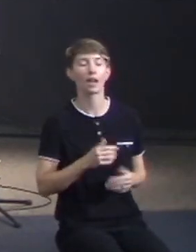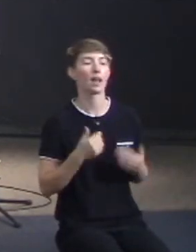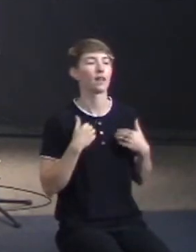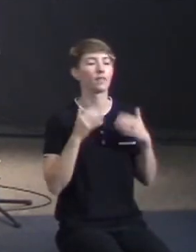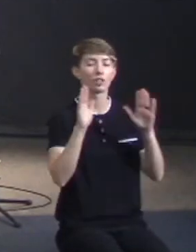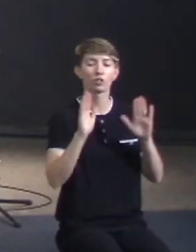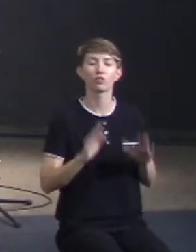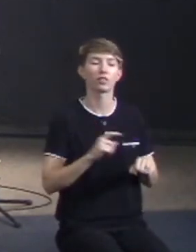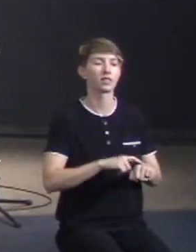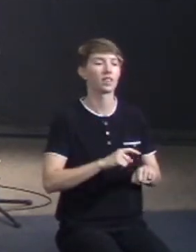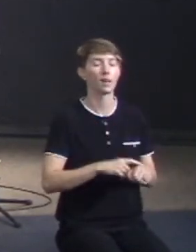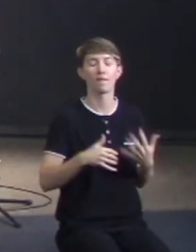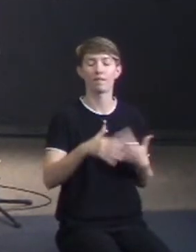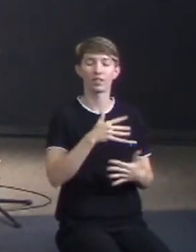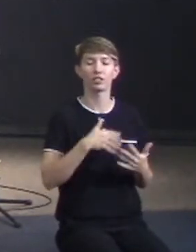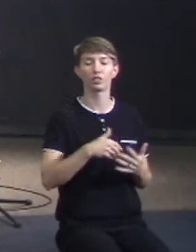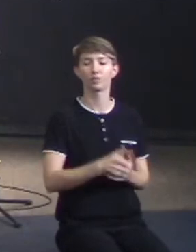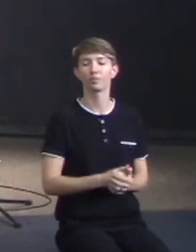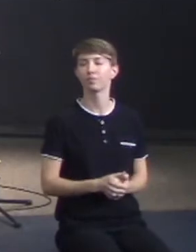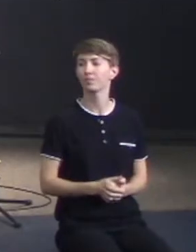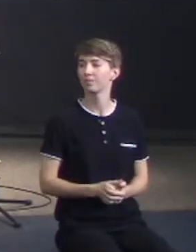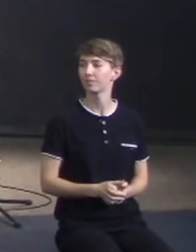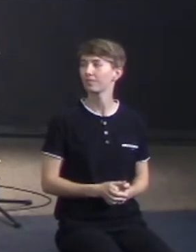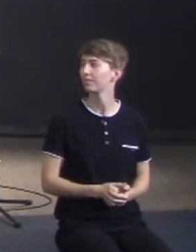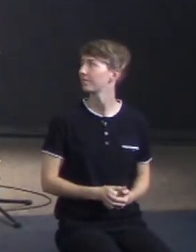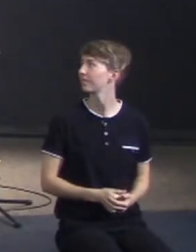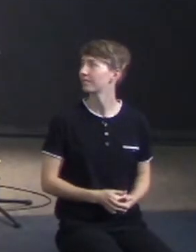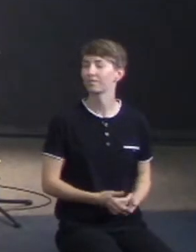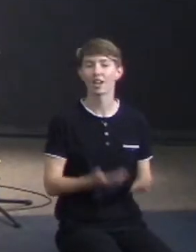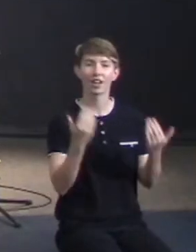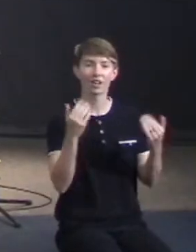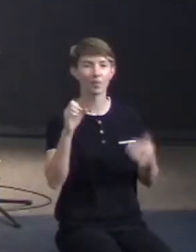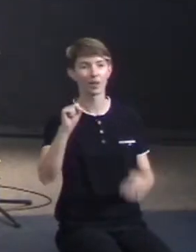fellowship. Go ahead.